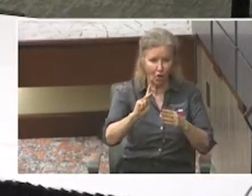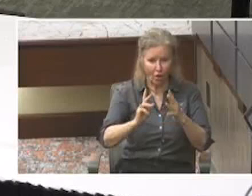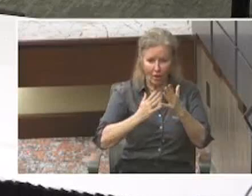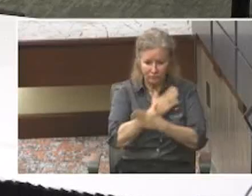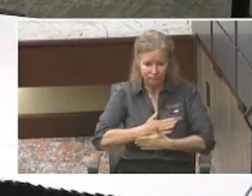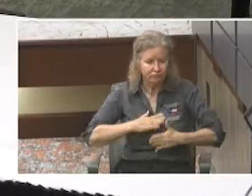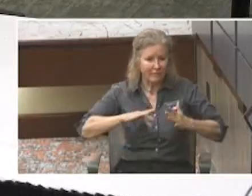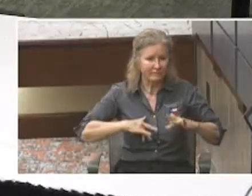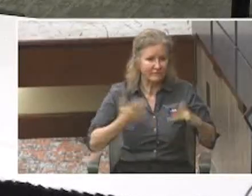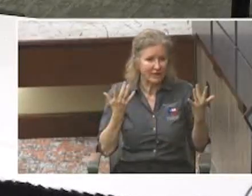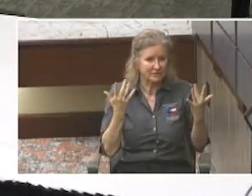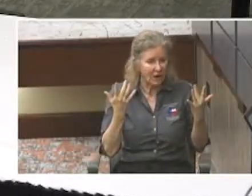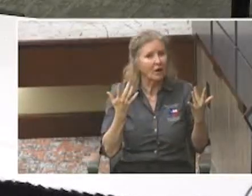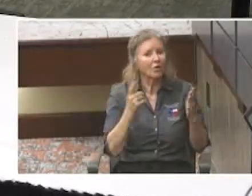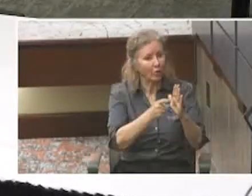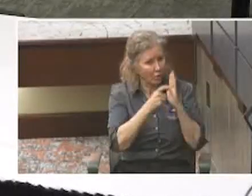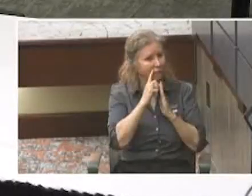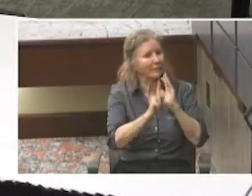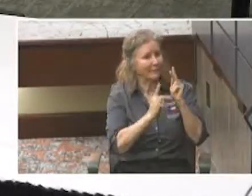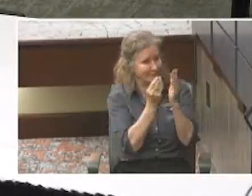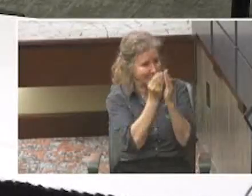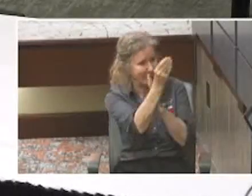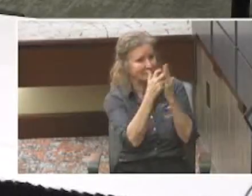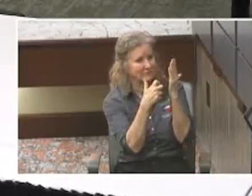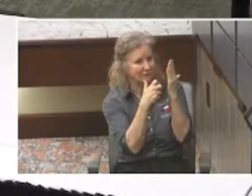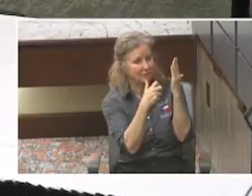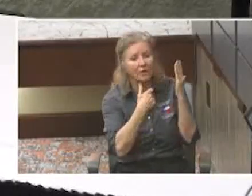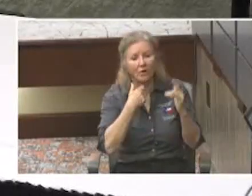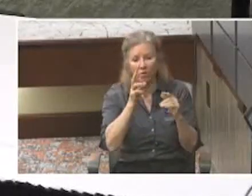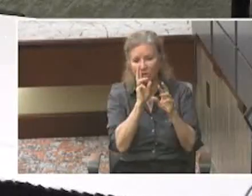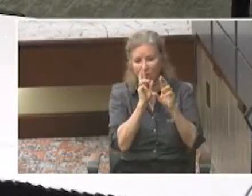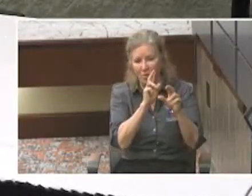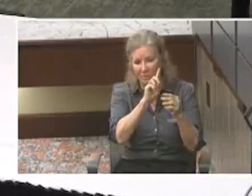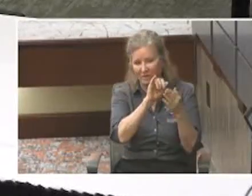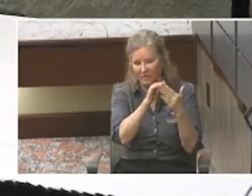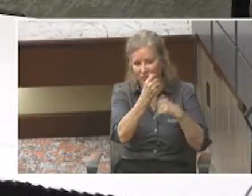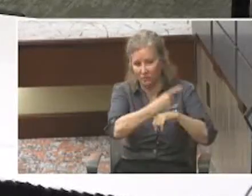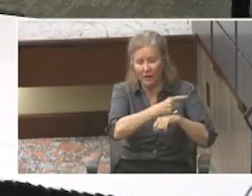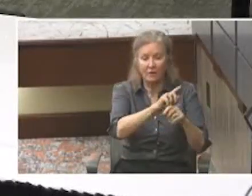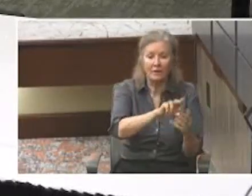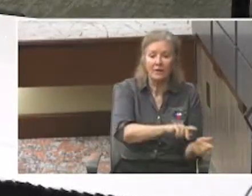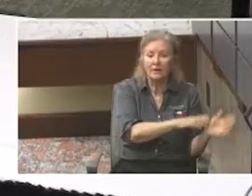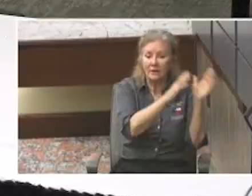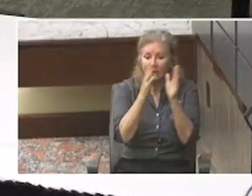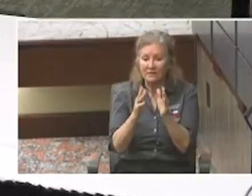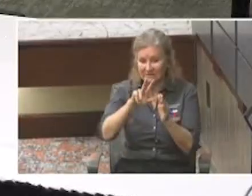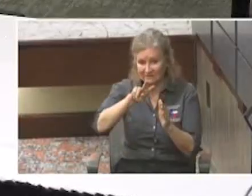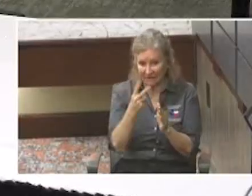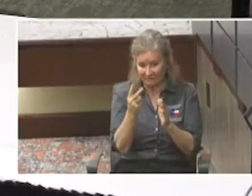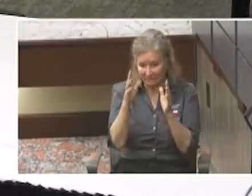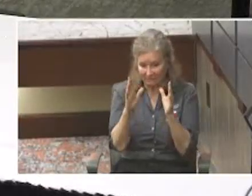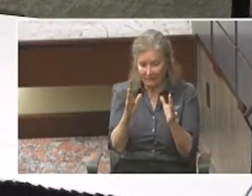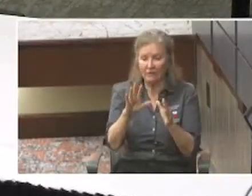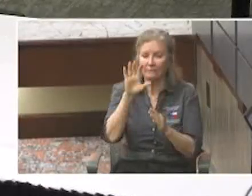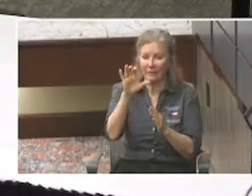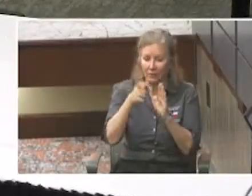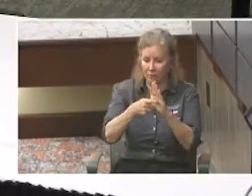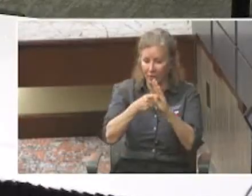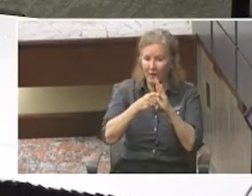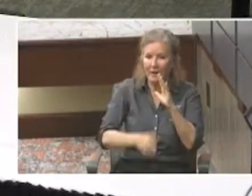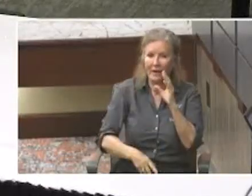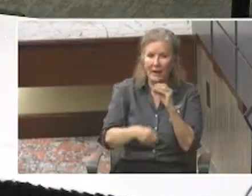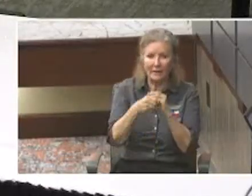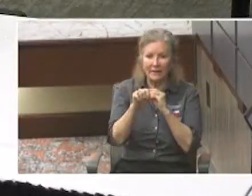events over that period. We'll report out on those today. The second thing is Baylor is required to have